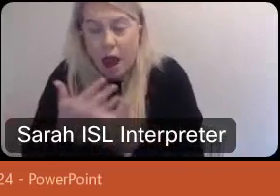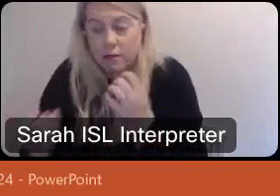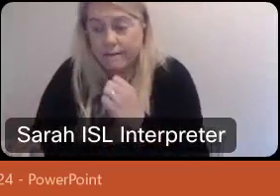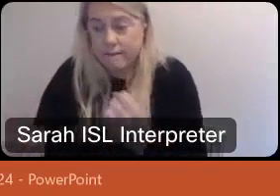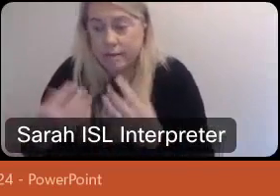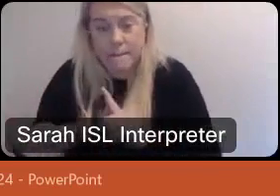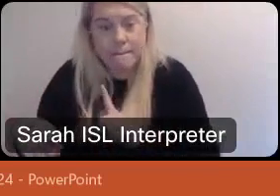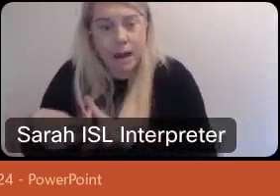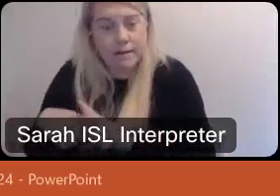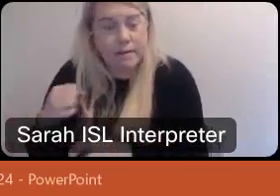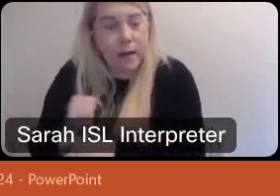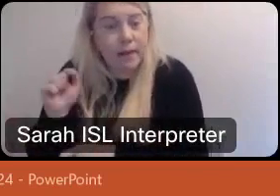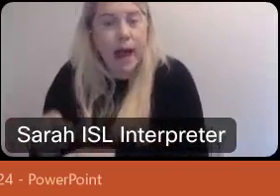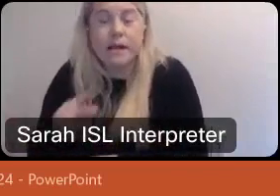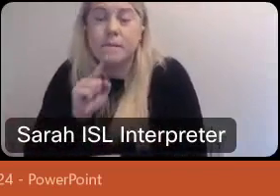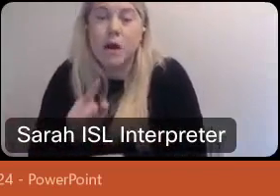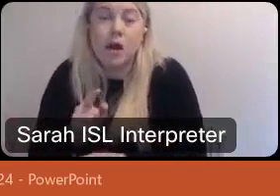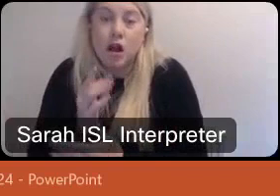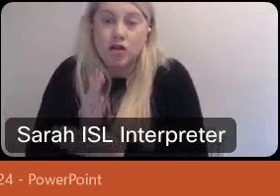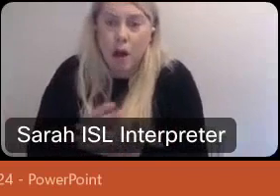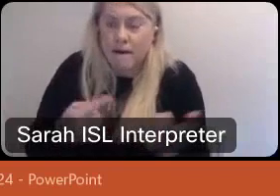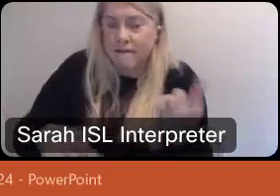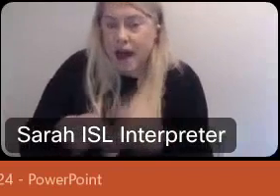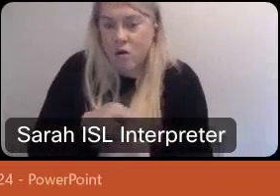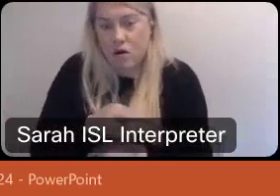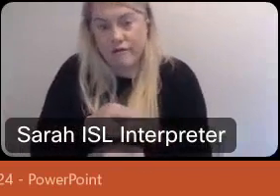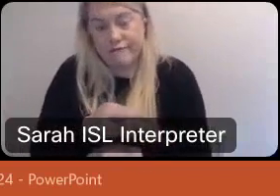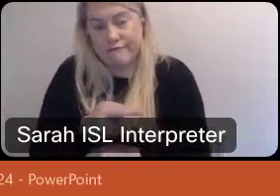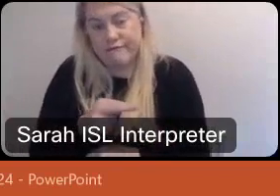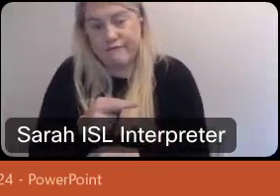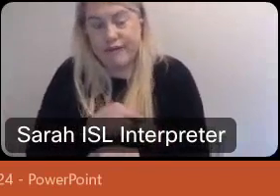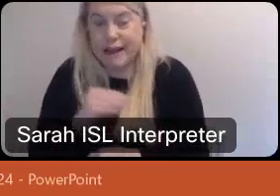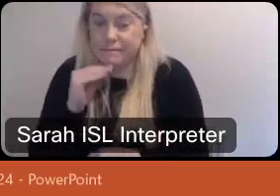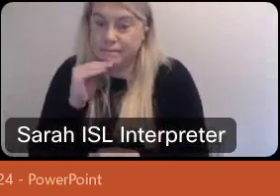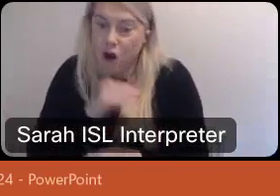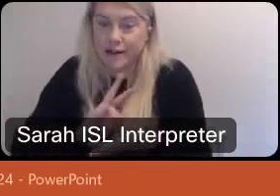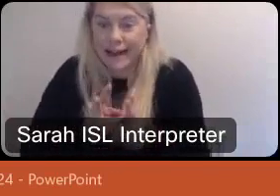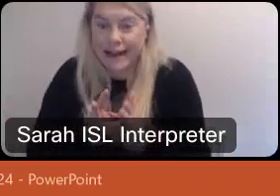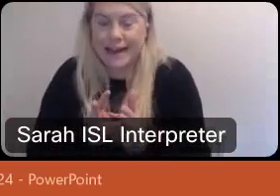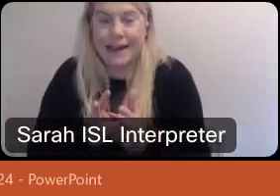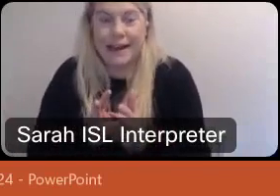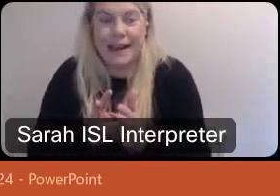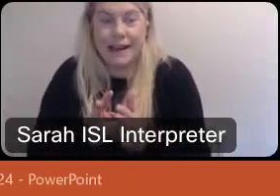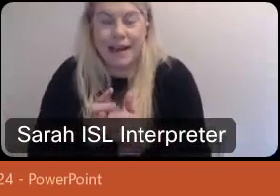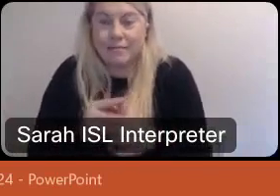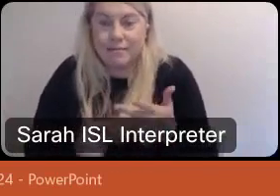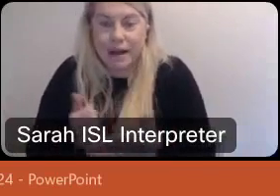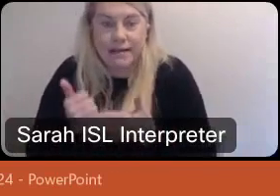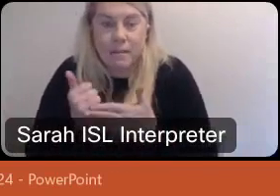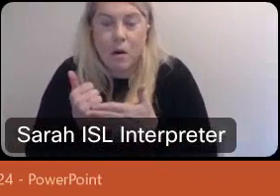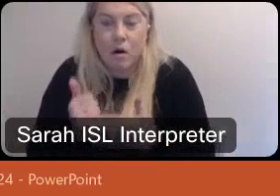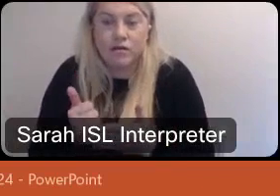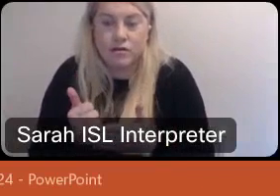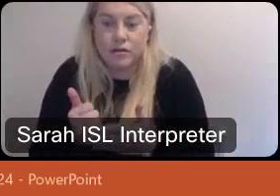on, but there are some of our really key, I suppose, support mechanisms in terms of how management. Showing the webinar piece.